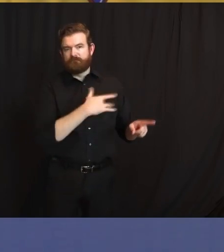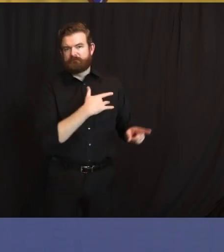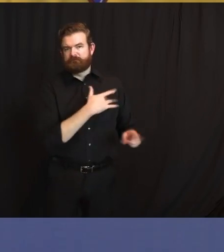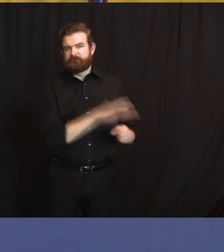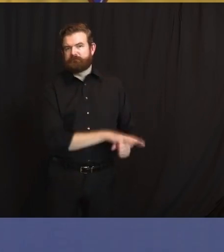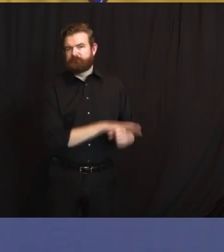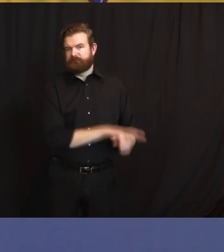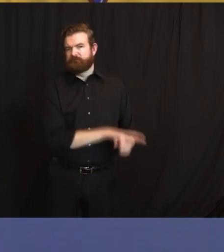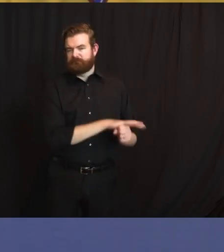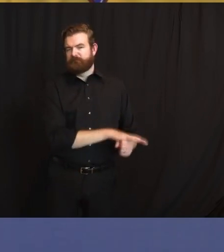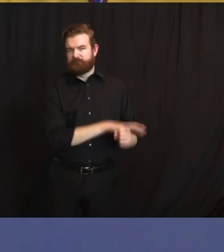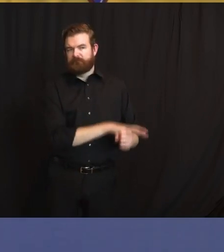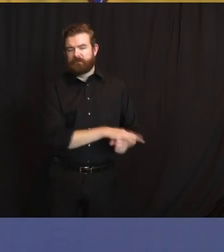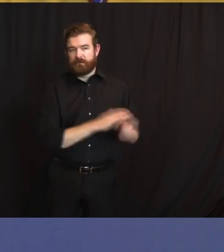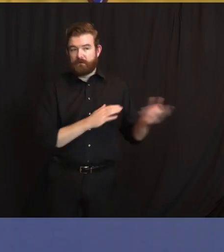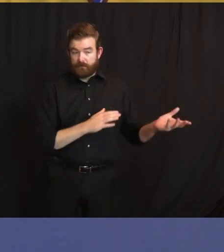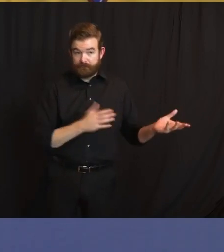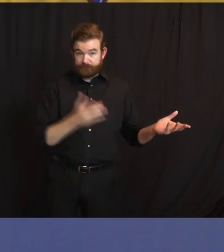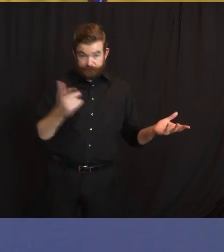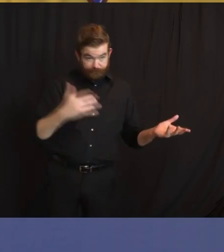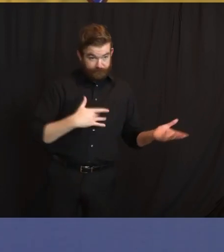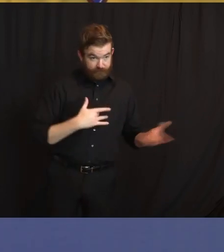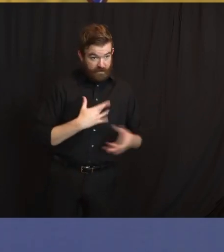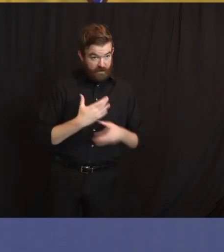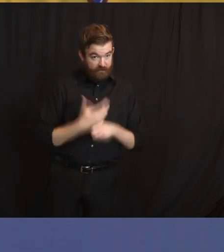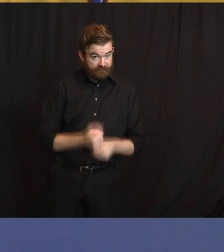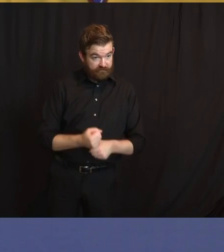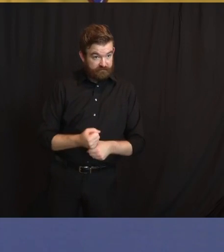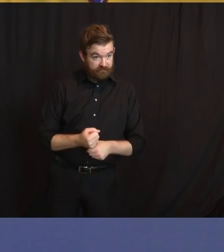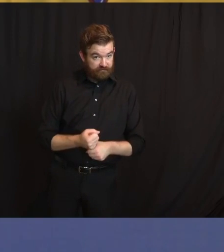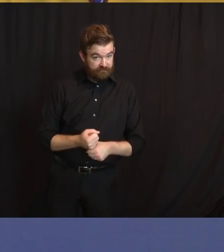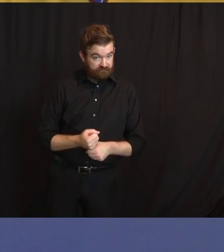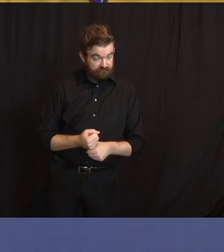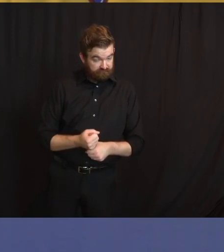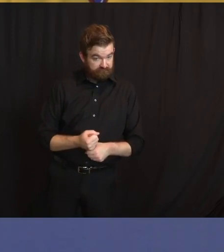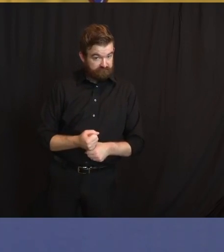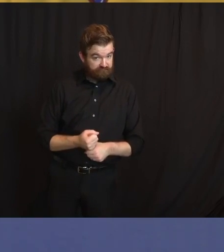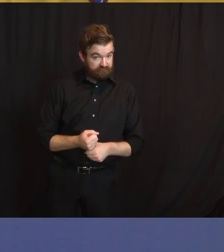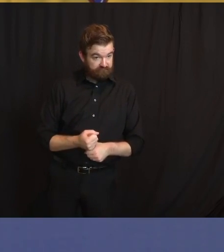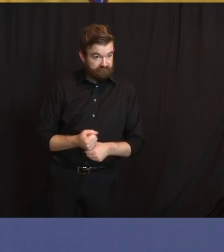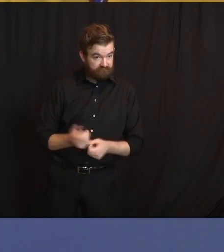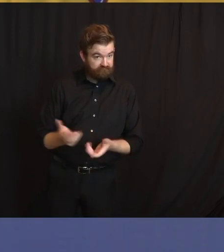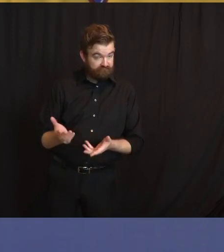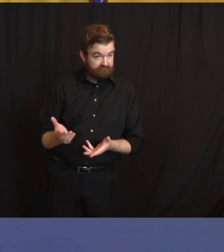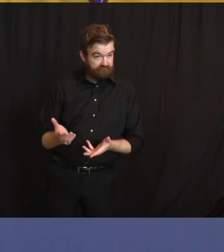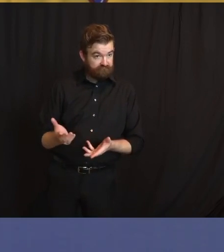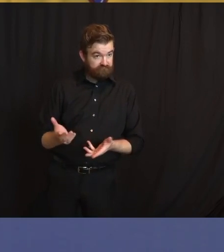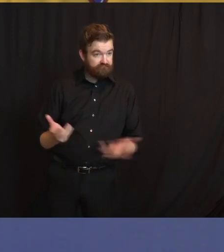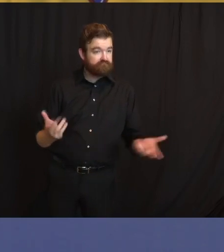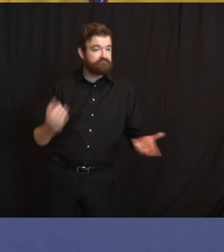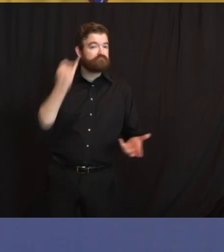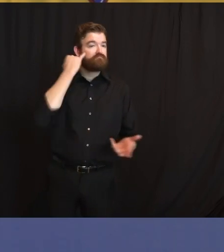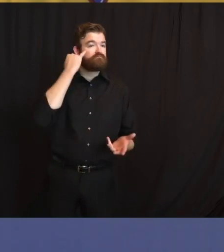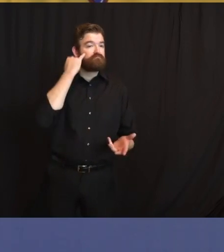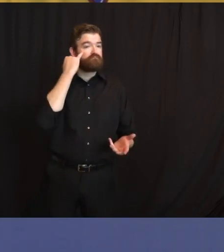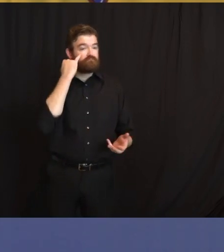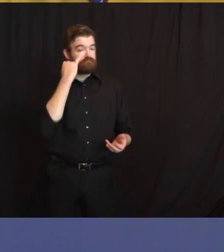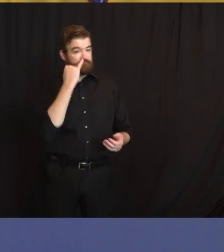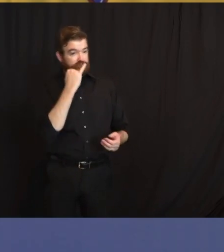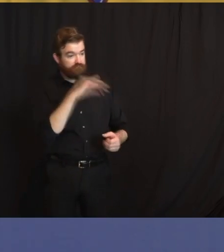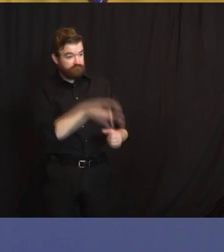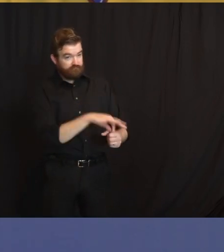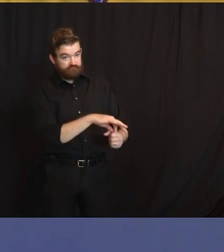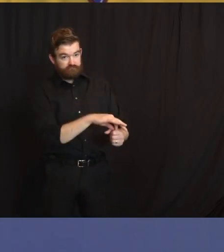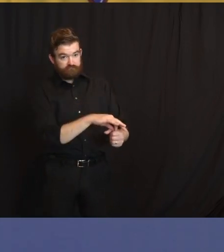Is your confidence still high in this regard? Is it acceptable if voters receive their ballot after